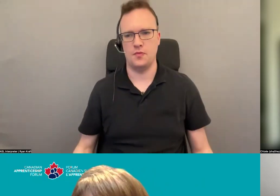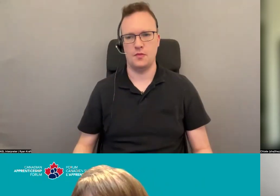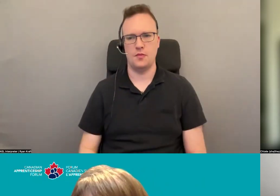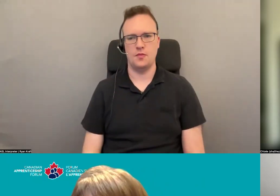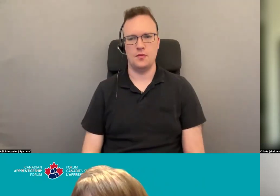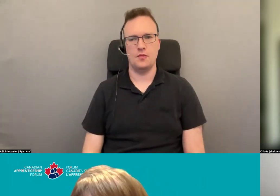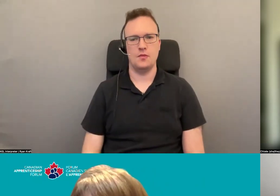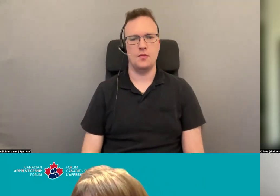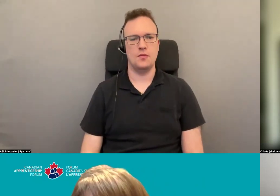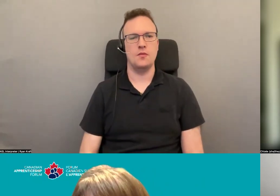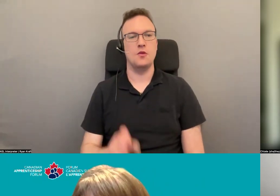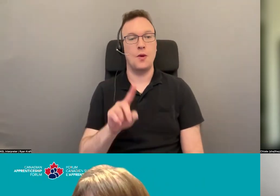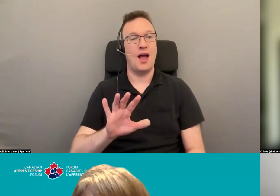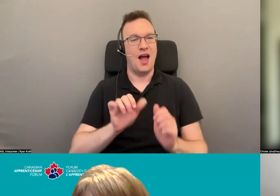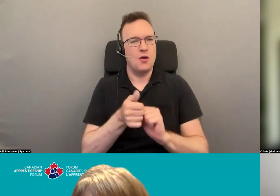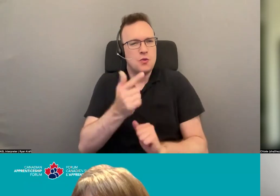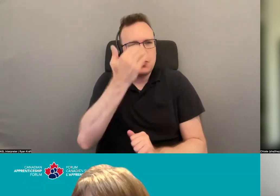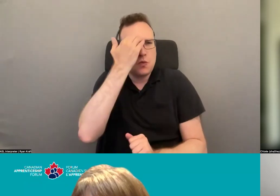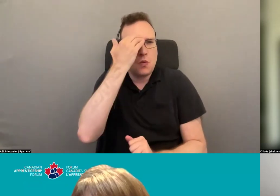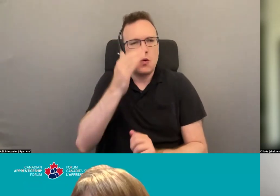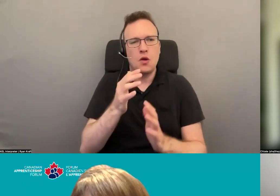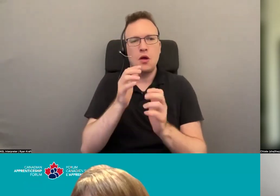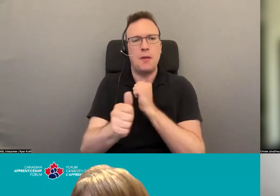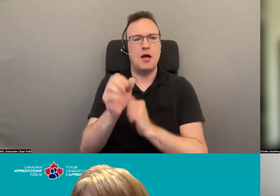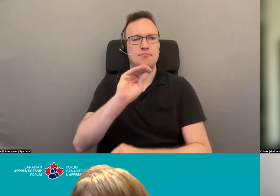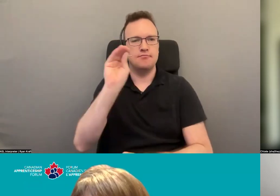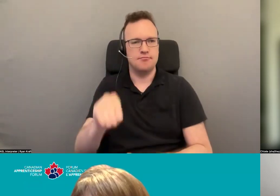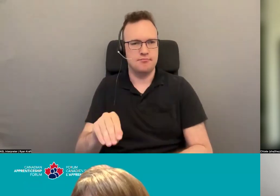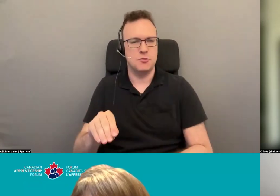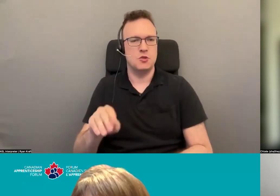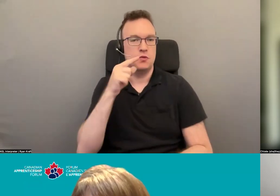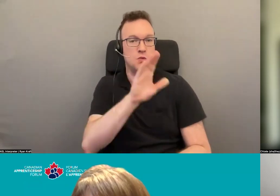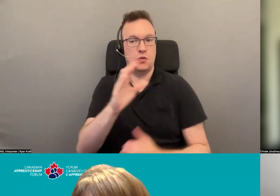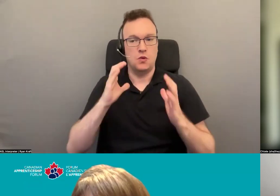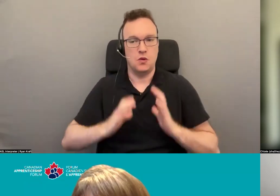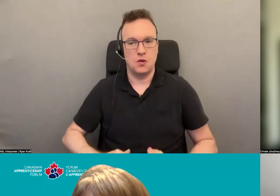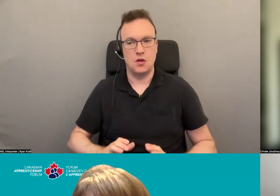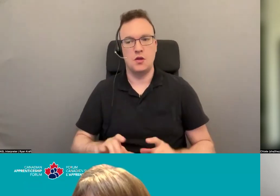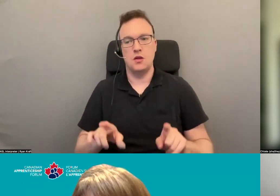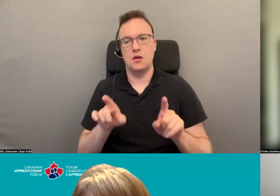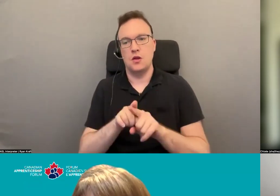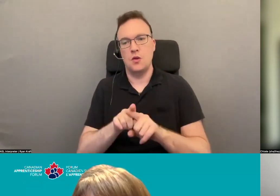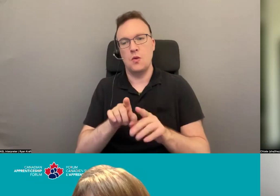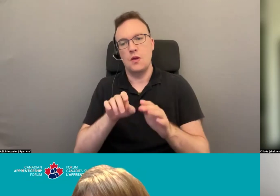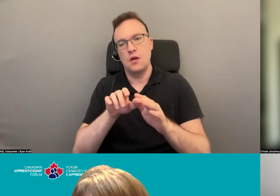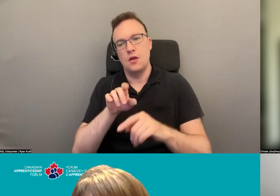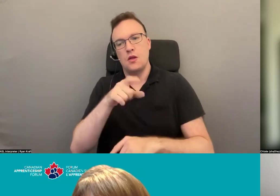How do you know that the pass rates for your clients or those accessing your resources have improved? You follow this